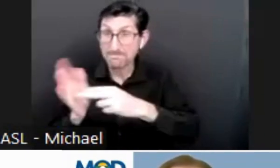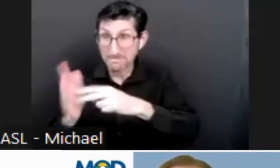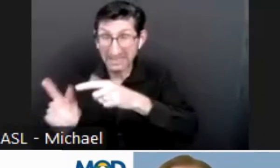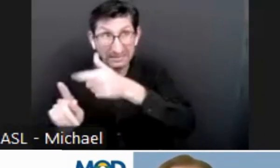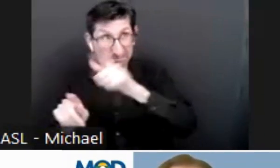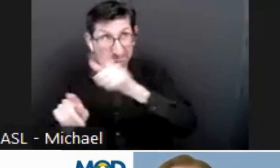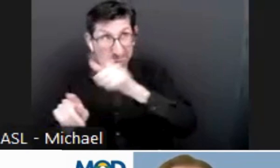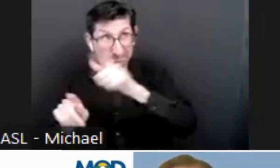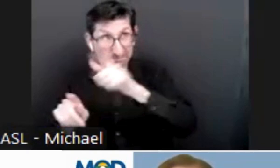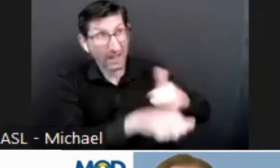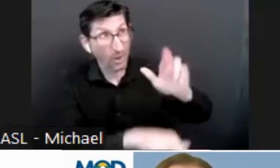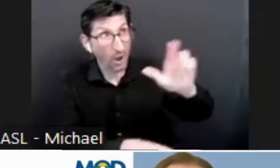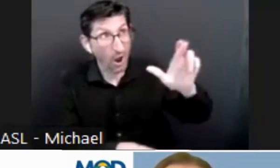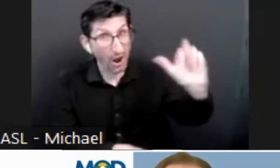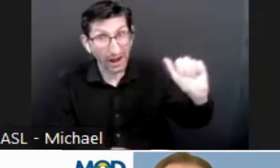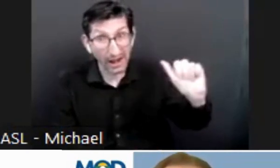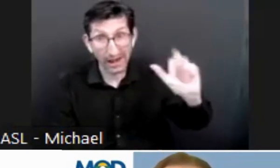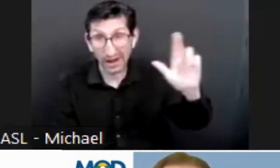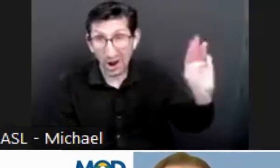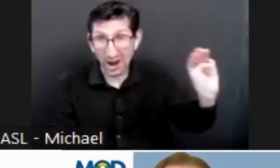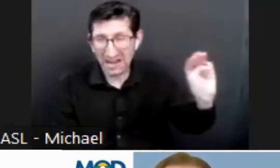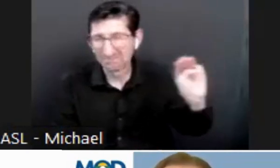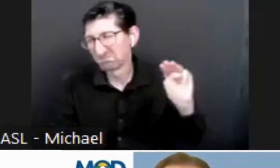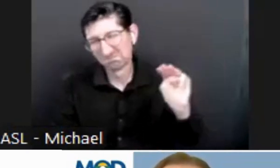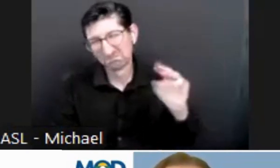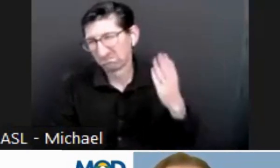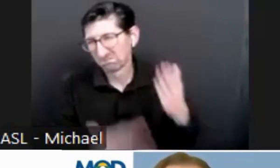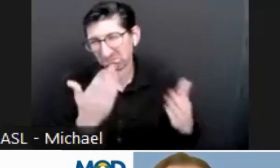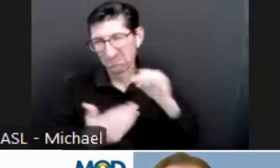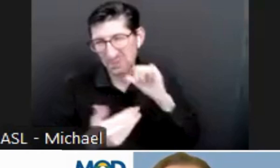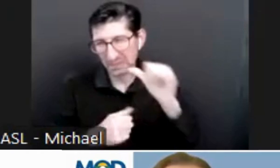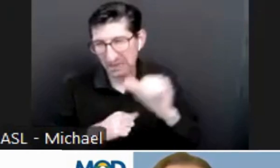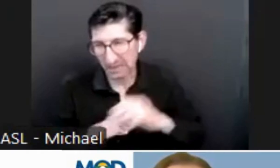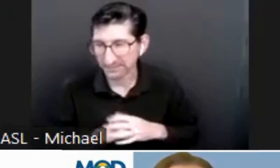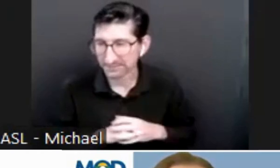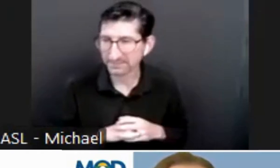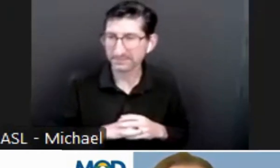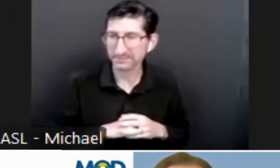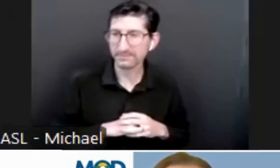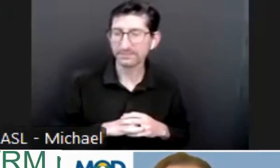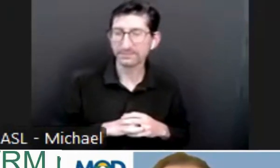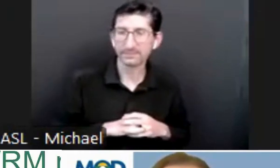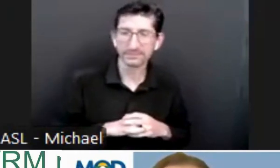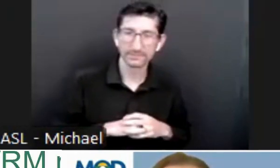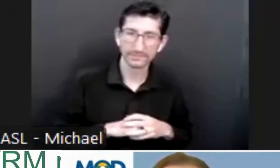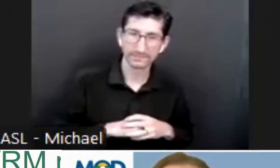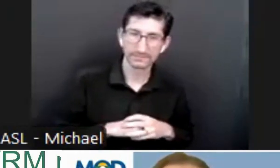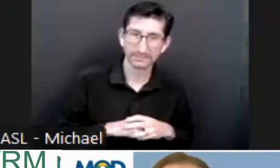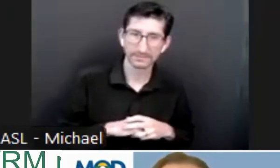or modification process is necessarily going to be the right process for them to resolve their issue.